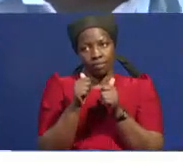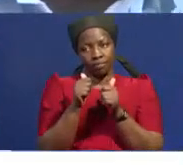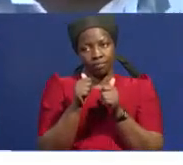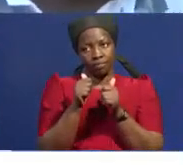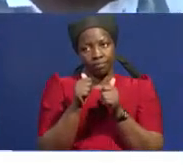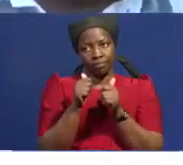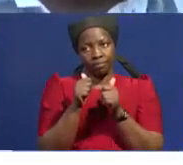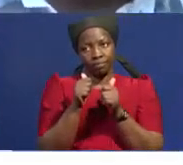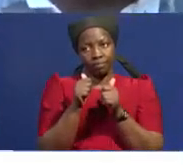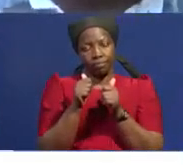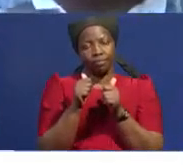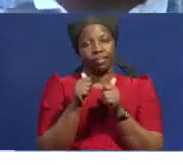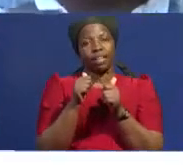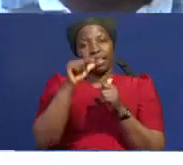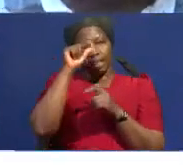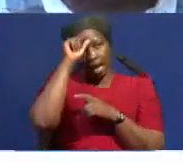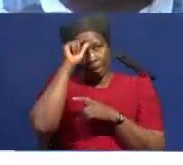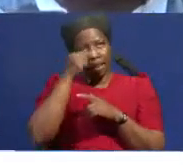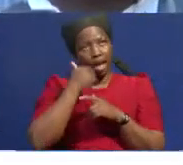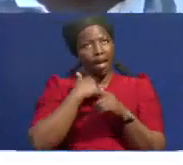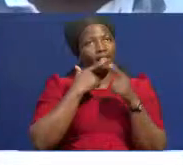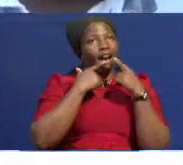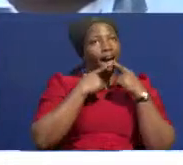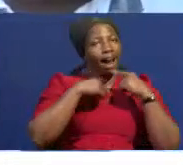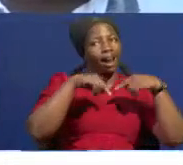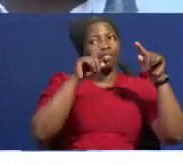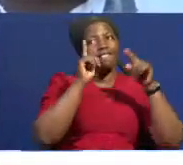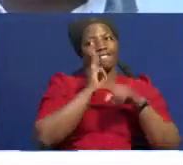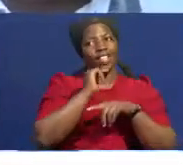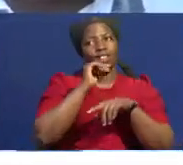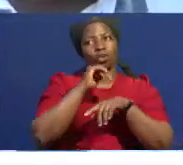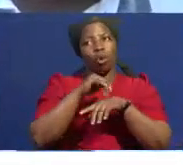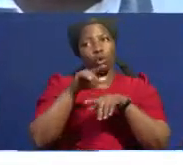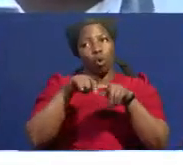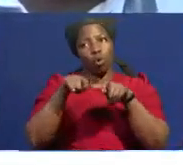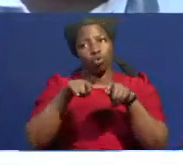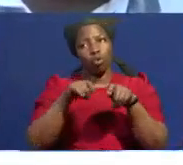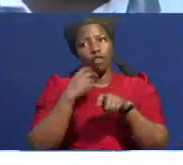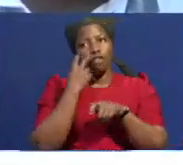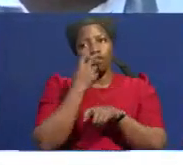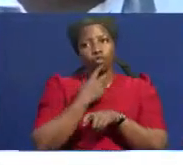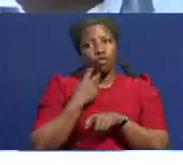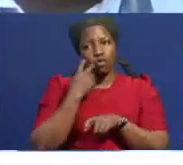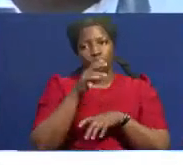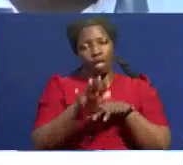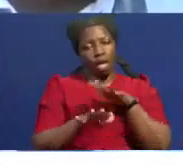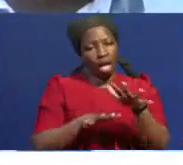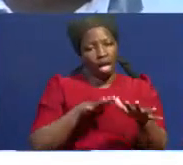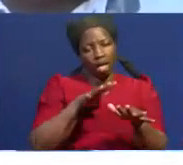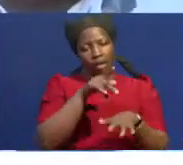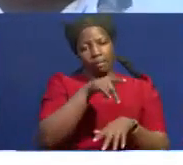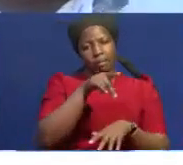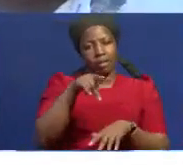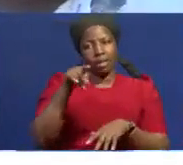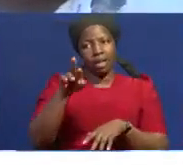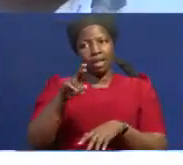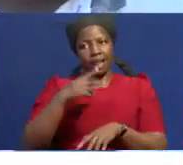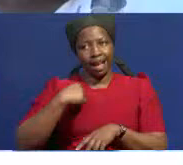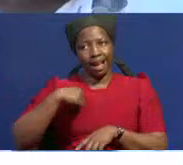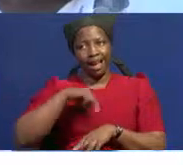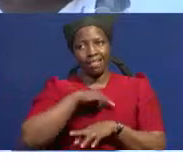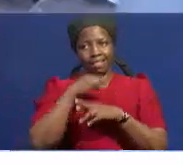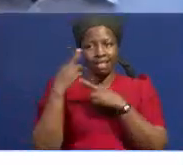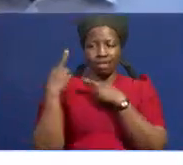been proclaimed by the government in terms of control, that is foot and mouth and PPR, we are the ones who are producing these